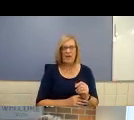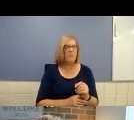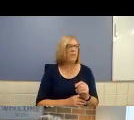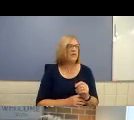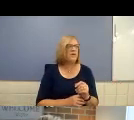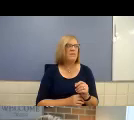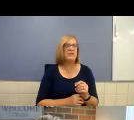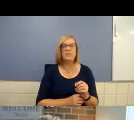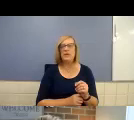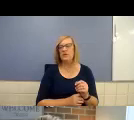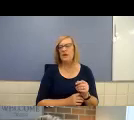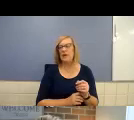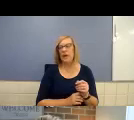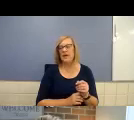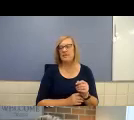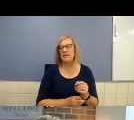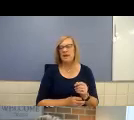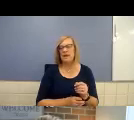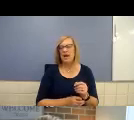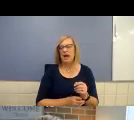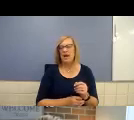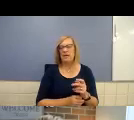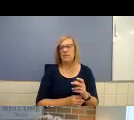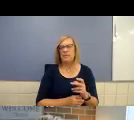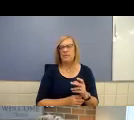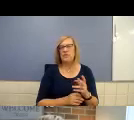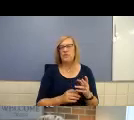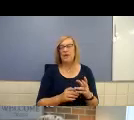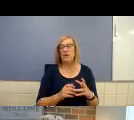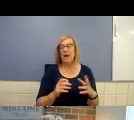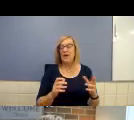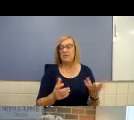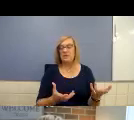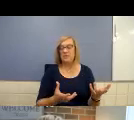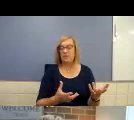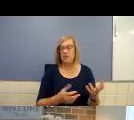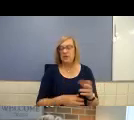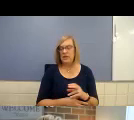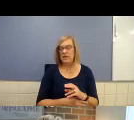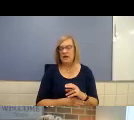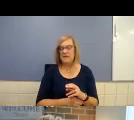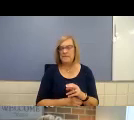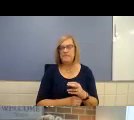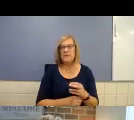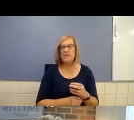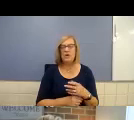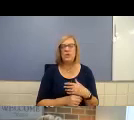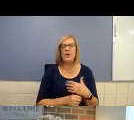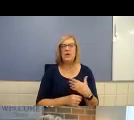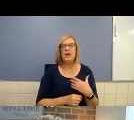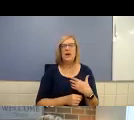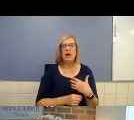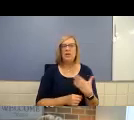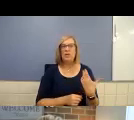ASL club. What we do is we look at ways to interact with the deaf community.